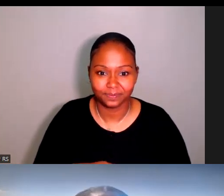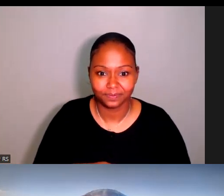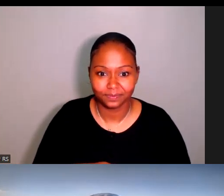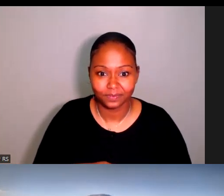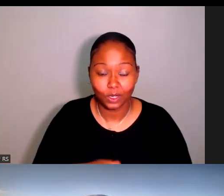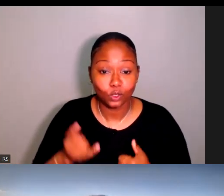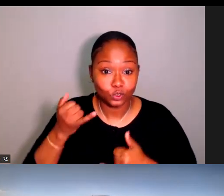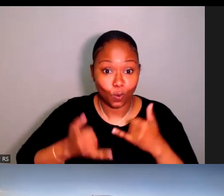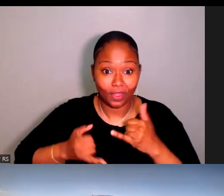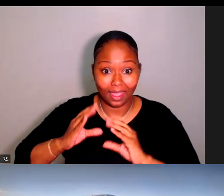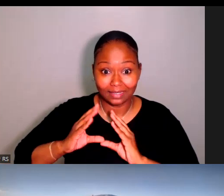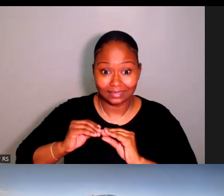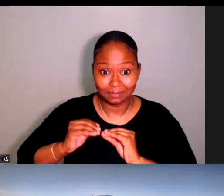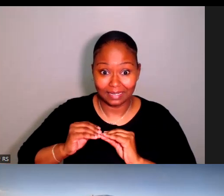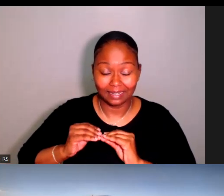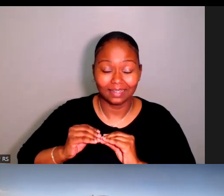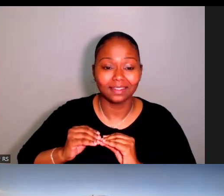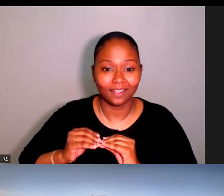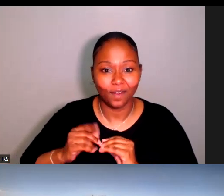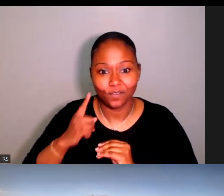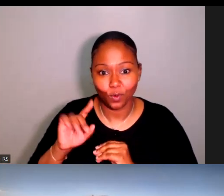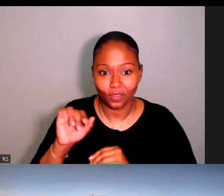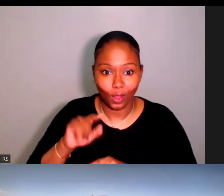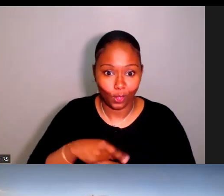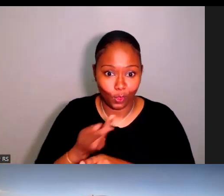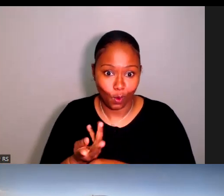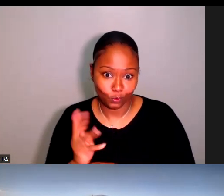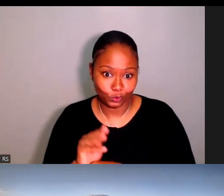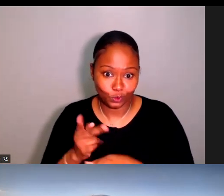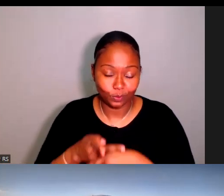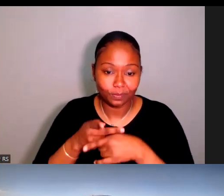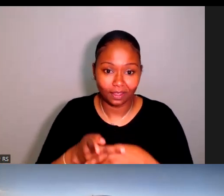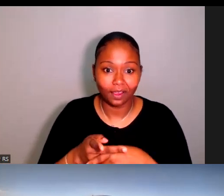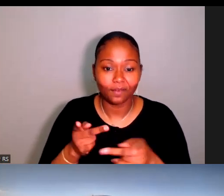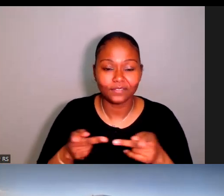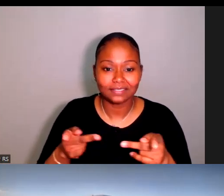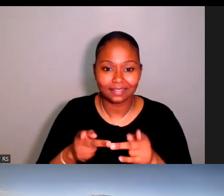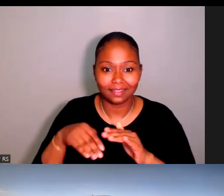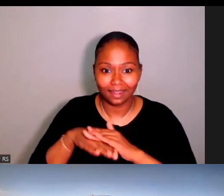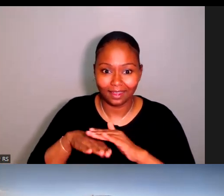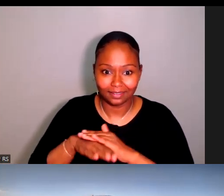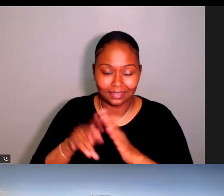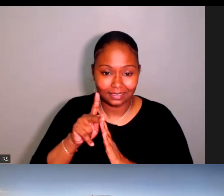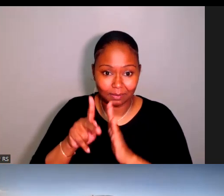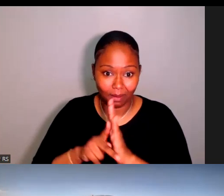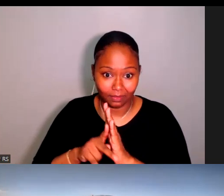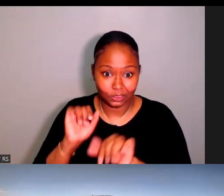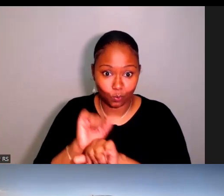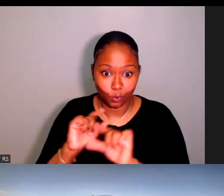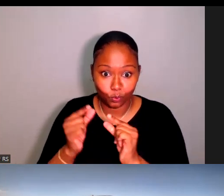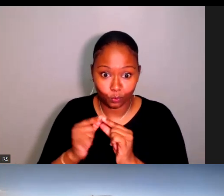The last meeting of the Long-Term Care Facility Access Policy Work Group is scheduled for